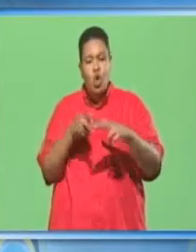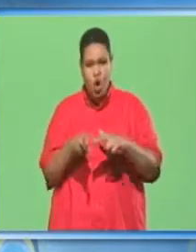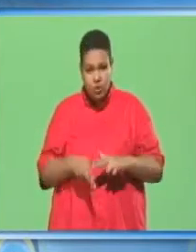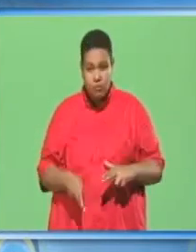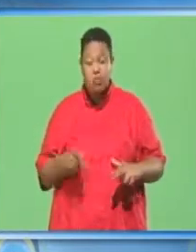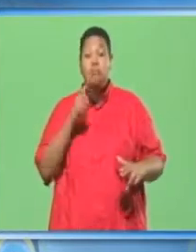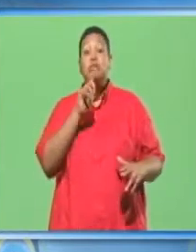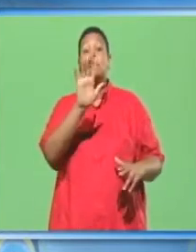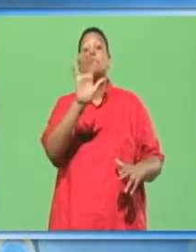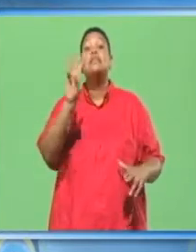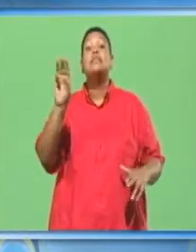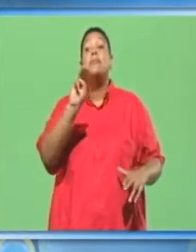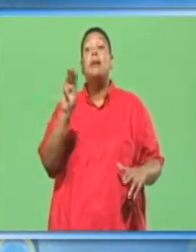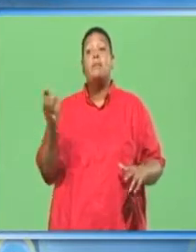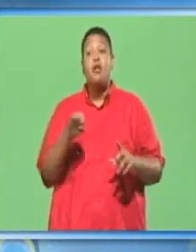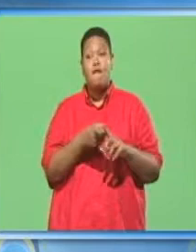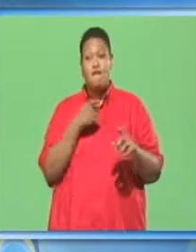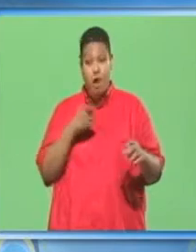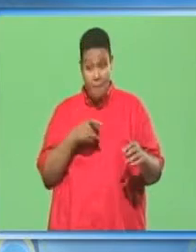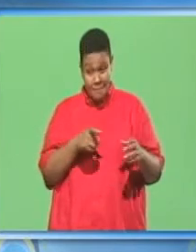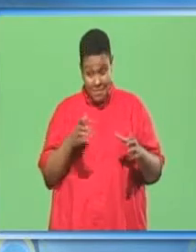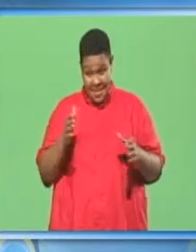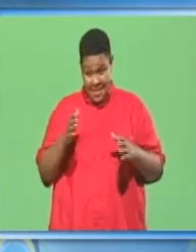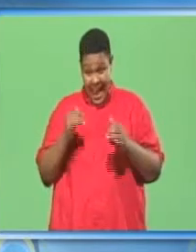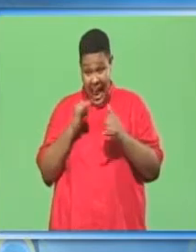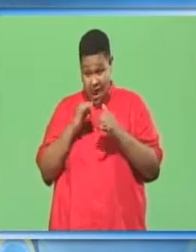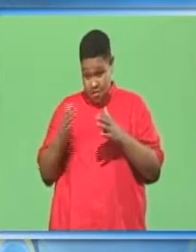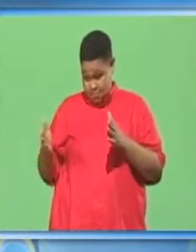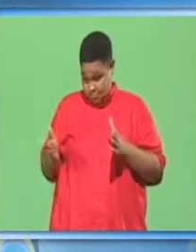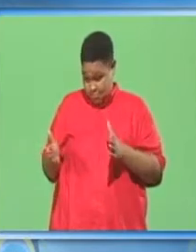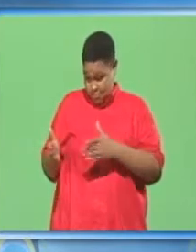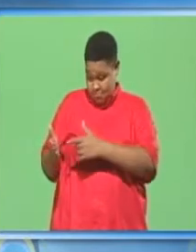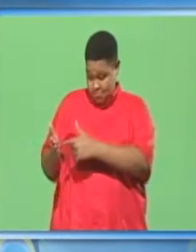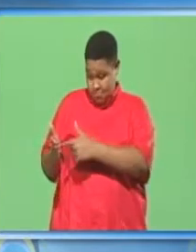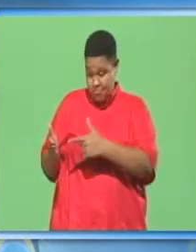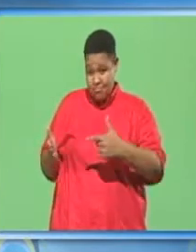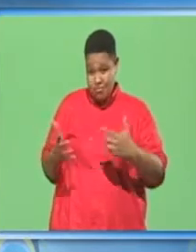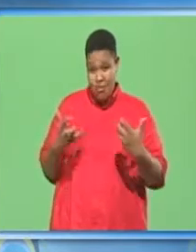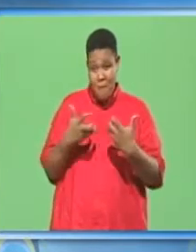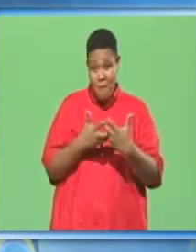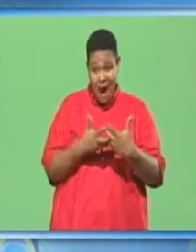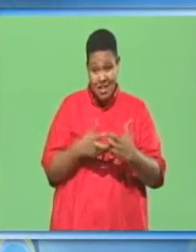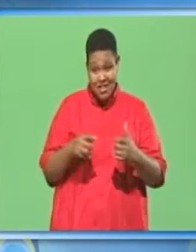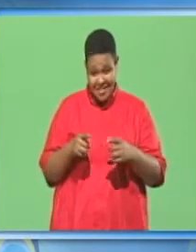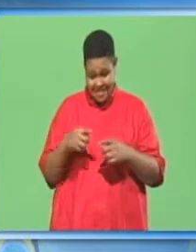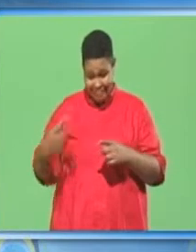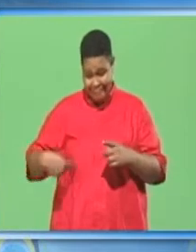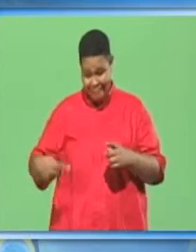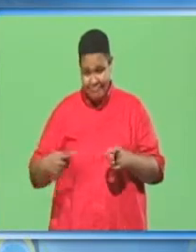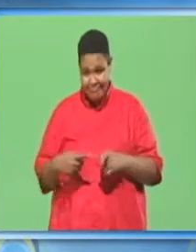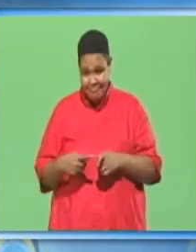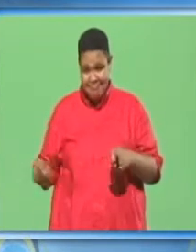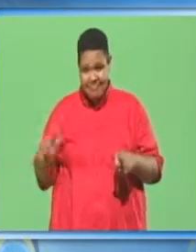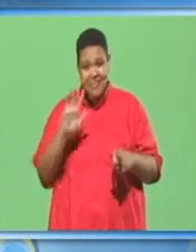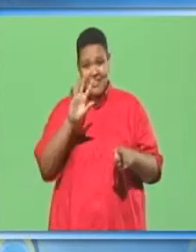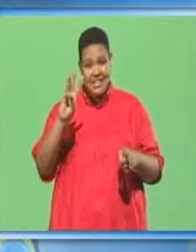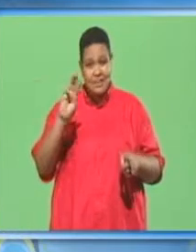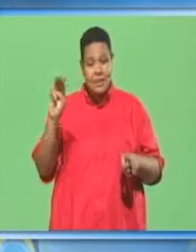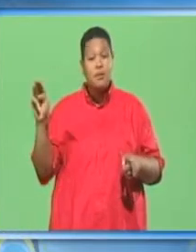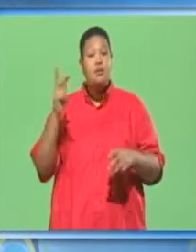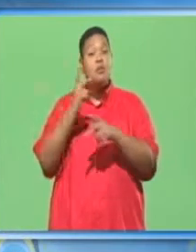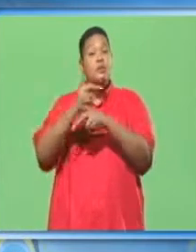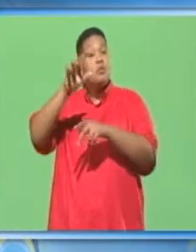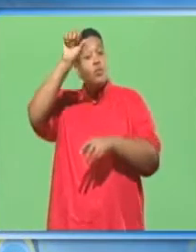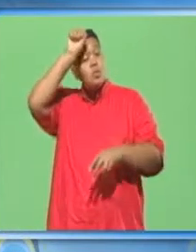millimeter is measured from the rip fence to the surface of the blade parallel to the fence. Please keep in mind